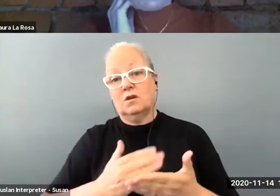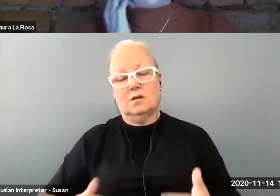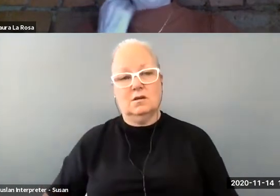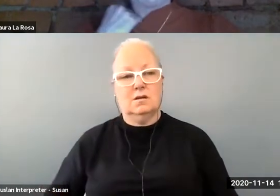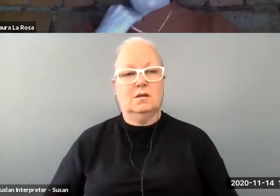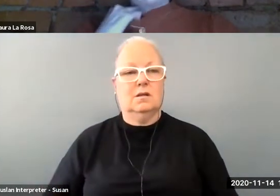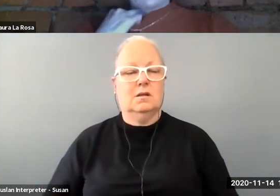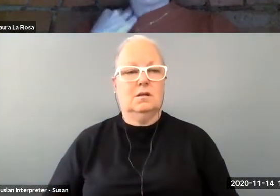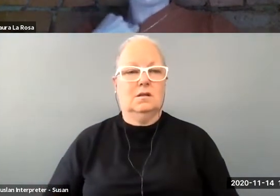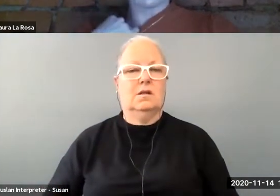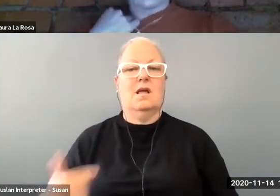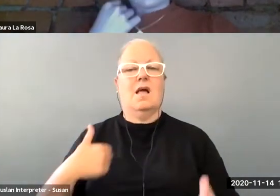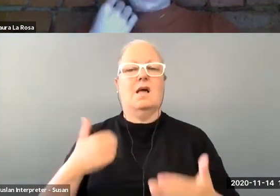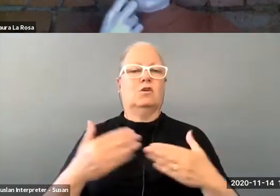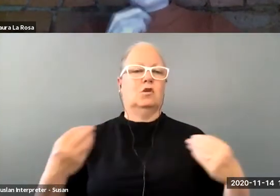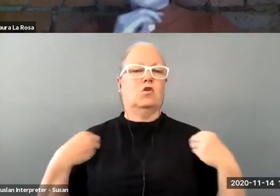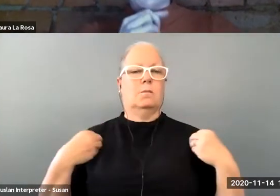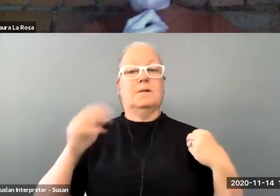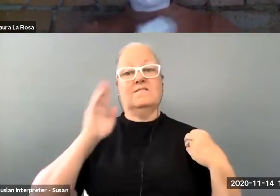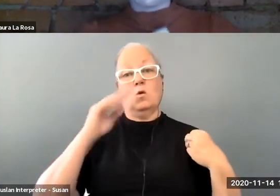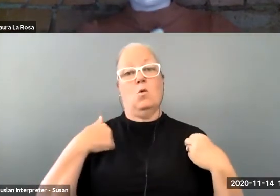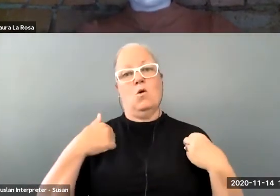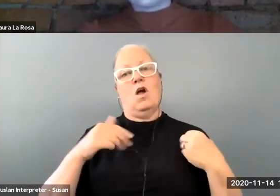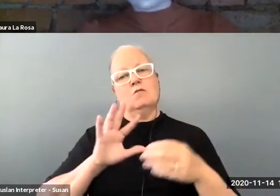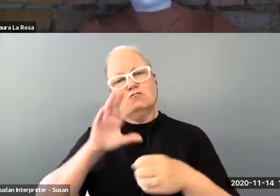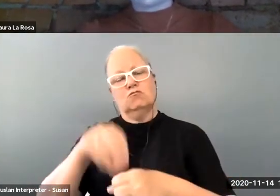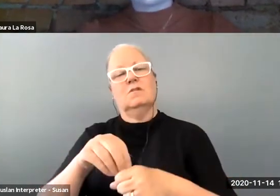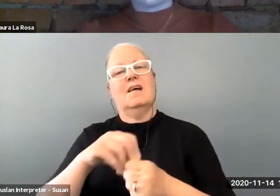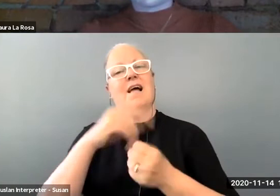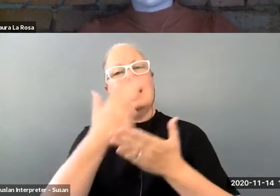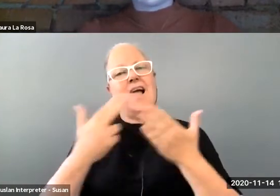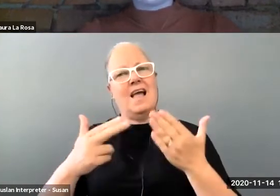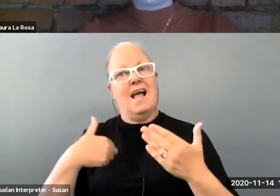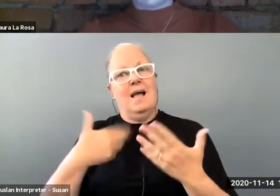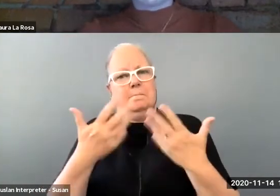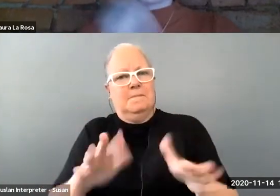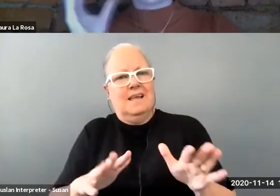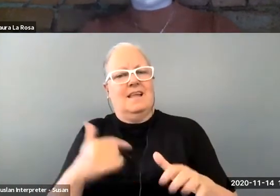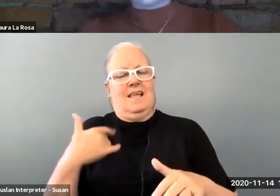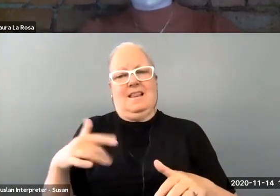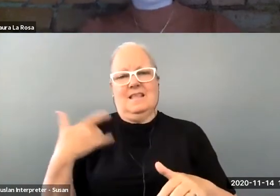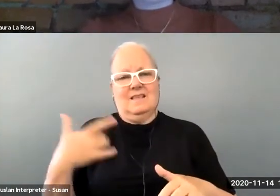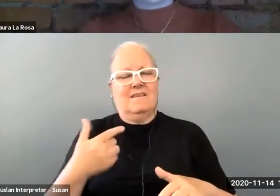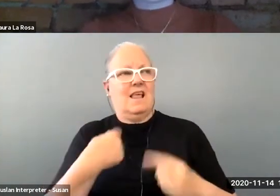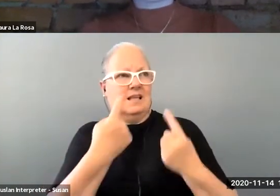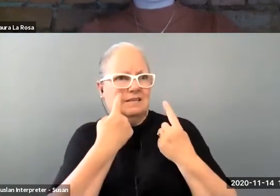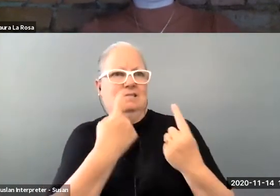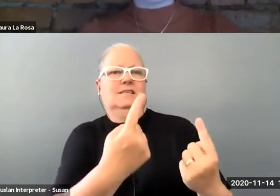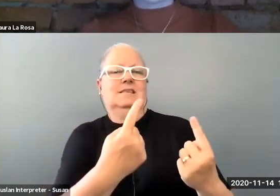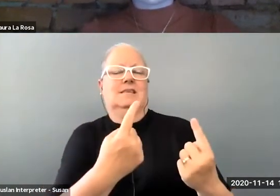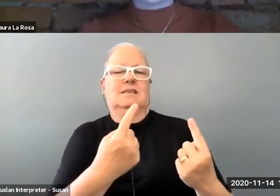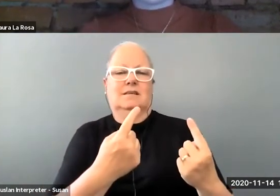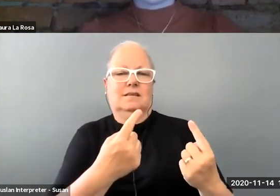got quite a corporate background before I went into the arts. So I've had proximity to that world, and I've lived in that world and seen how it operates. So